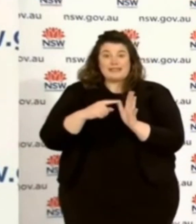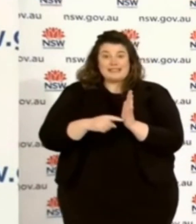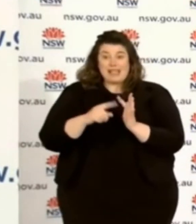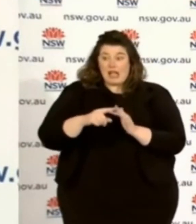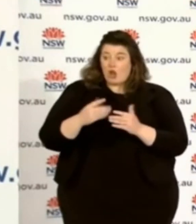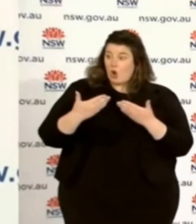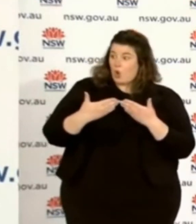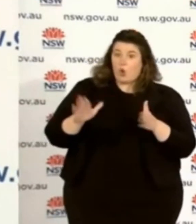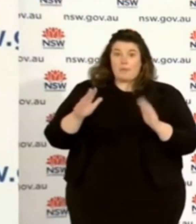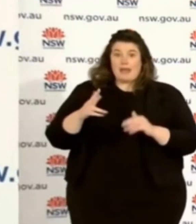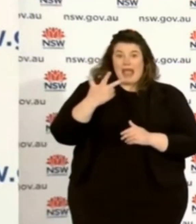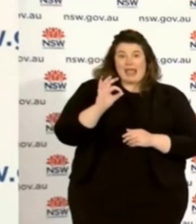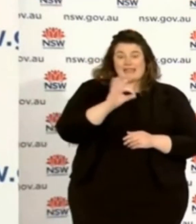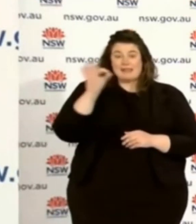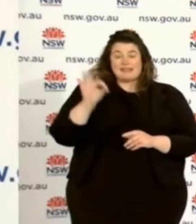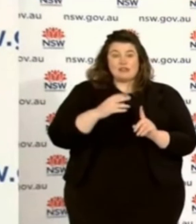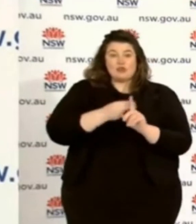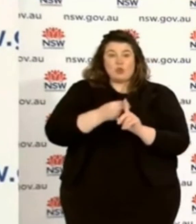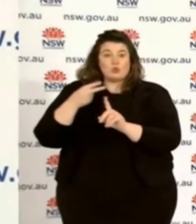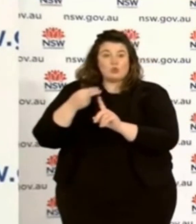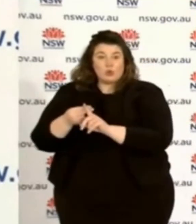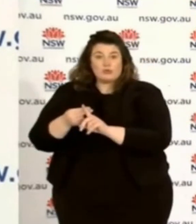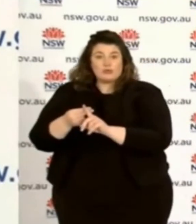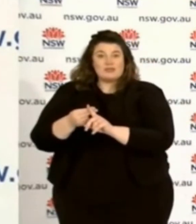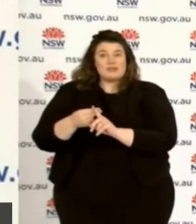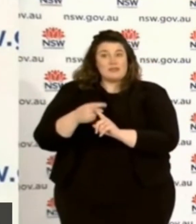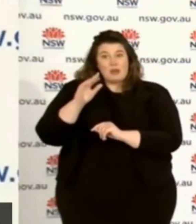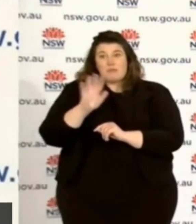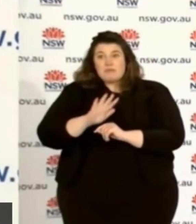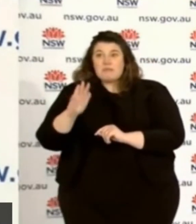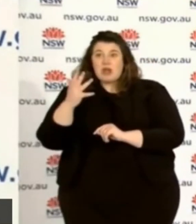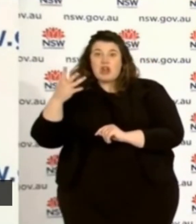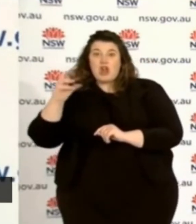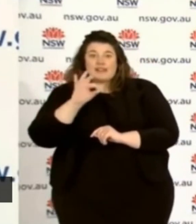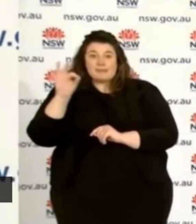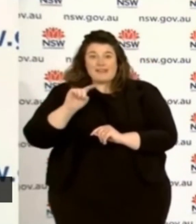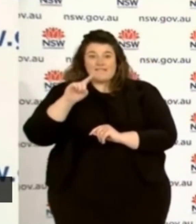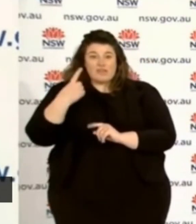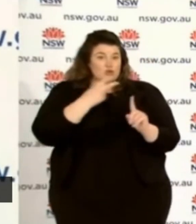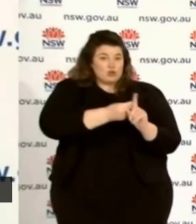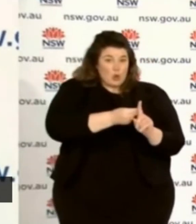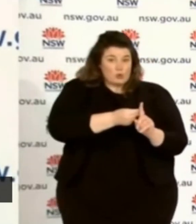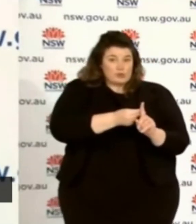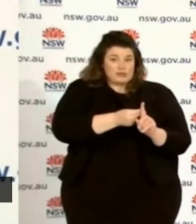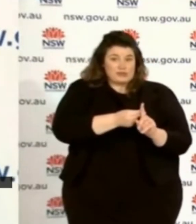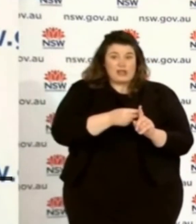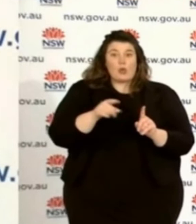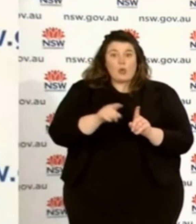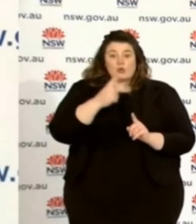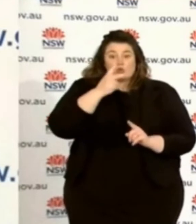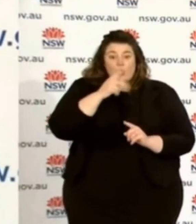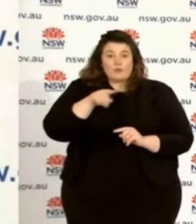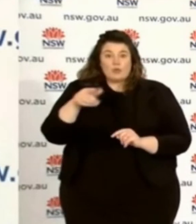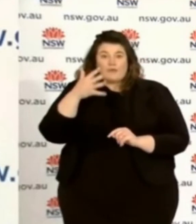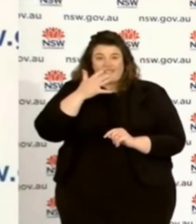comes forward with 70% double dose, we would love to see first doses towards 90%, but also a large chunk of 12 to 15-year-olds